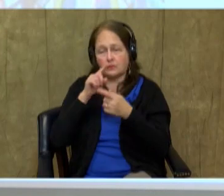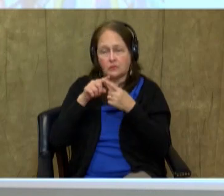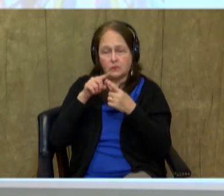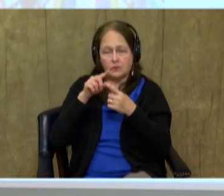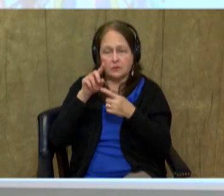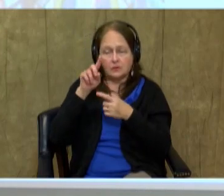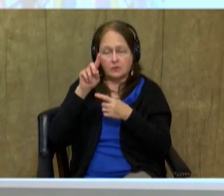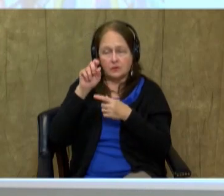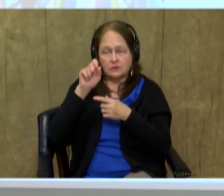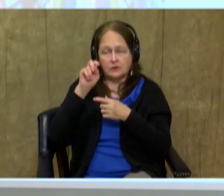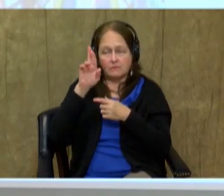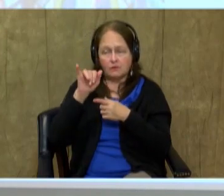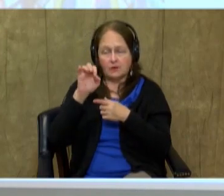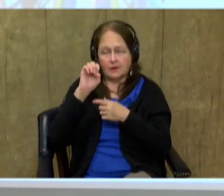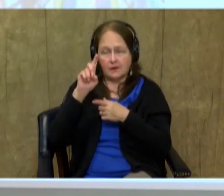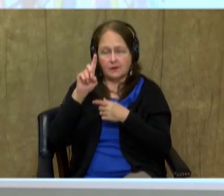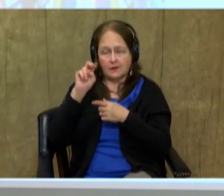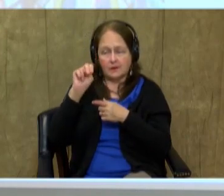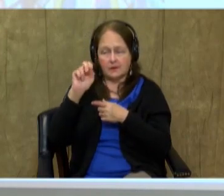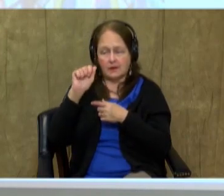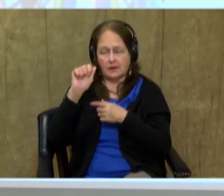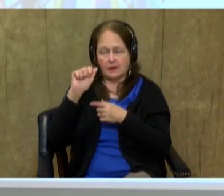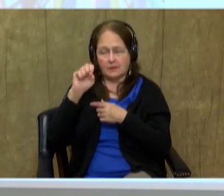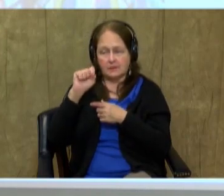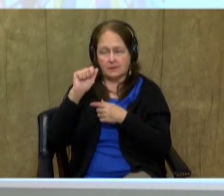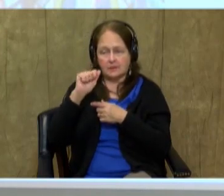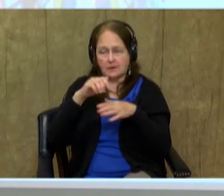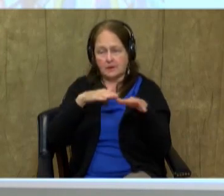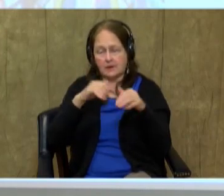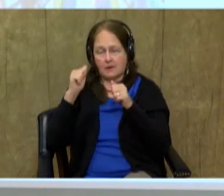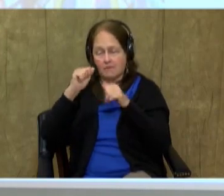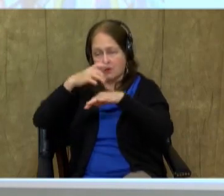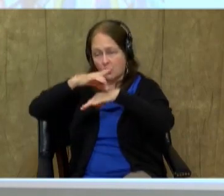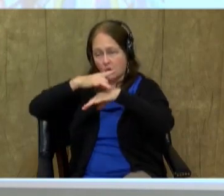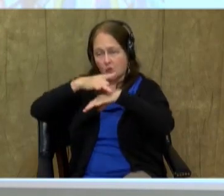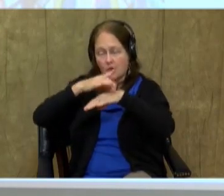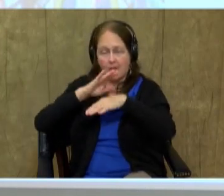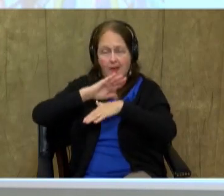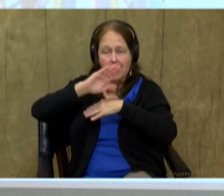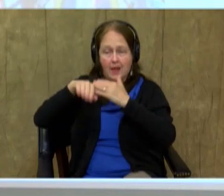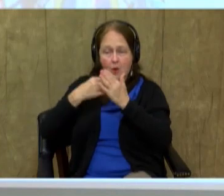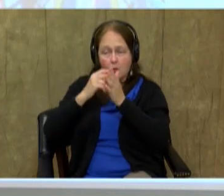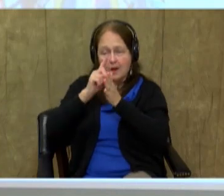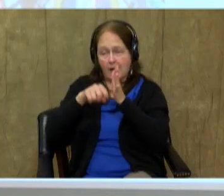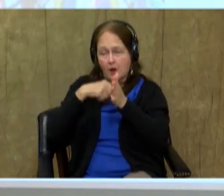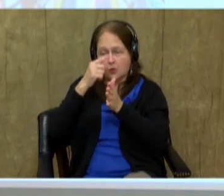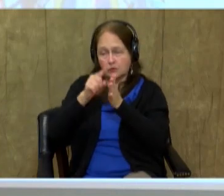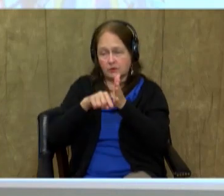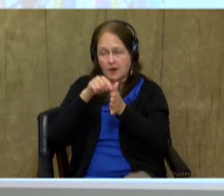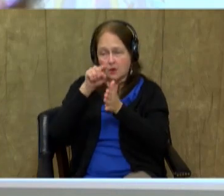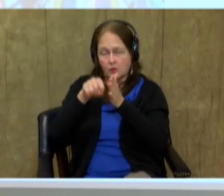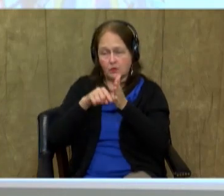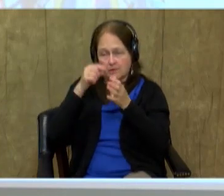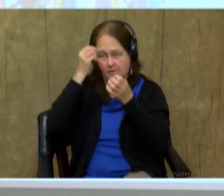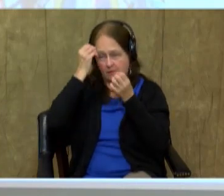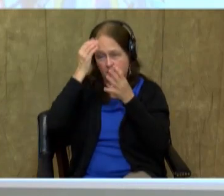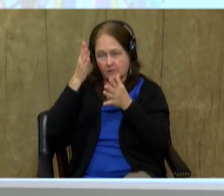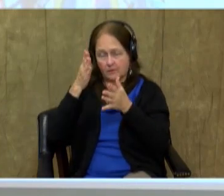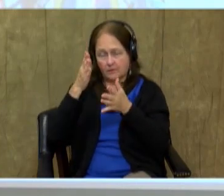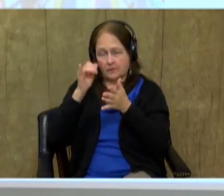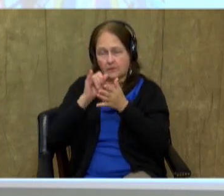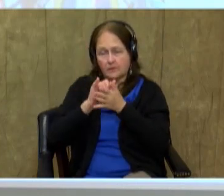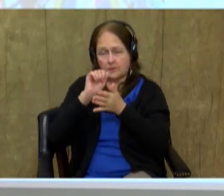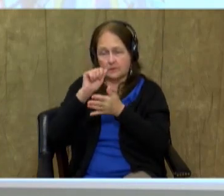Discovery Ed and search NASA When We Left Earth, and you will find hours of fantastic, interesting information about not